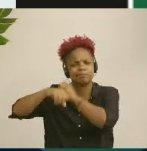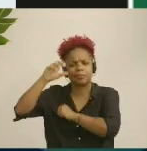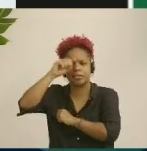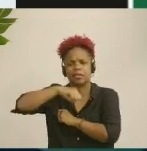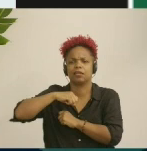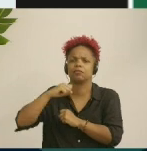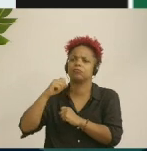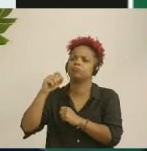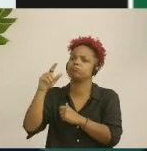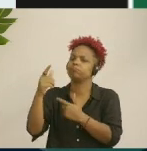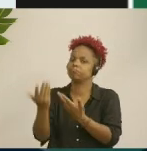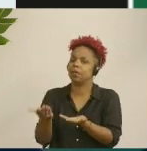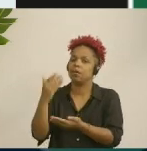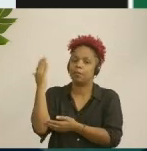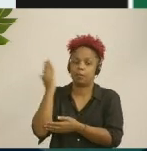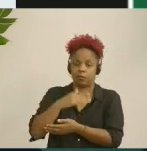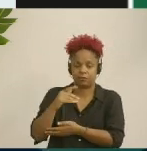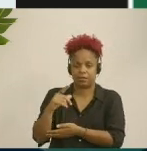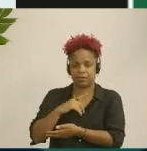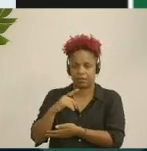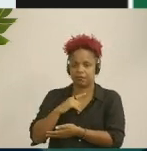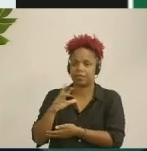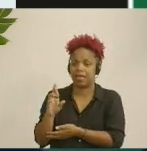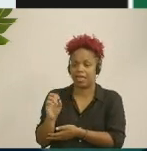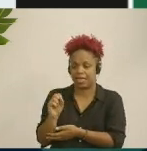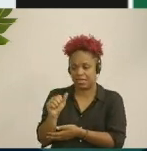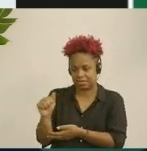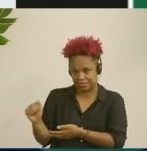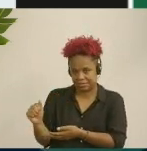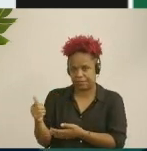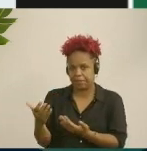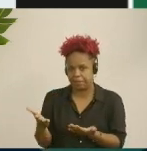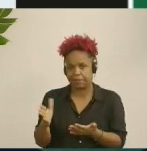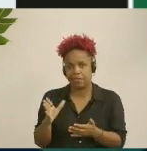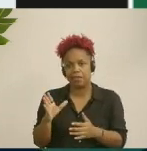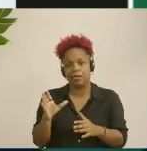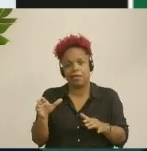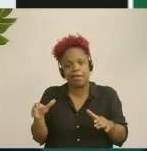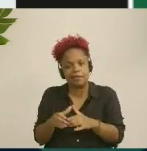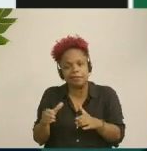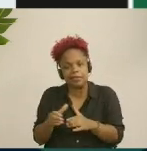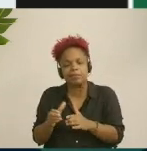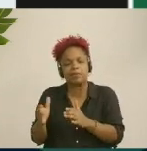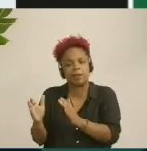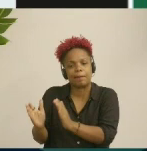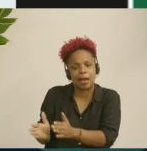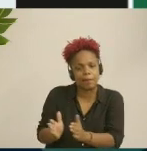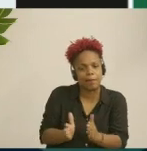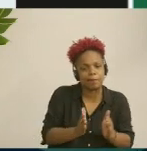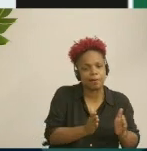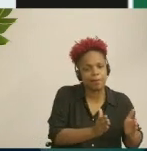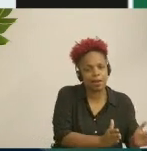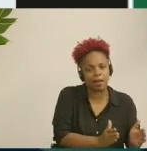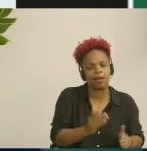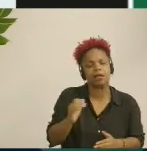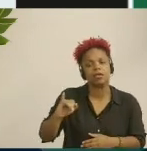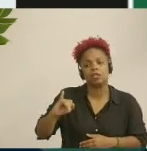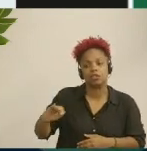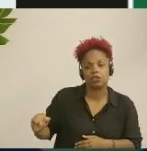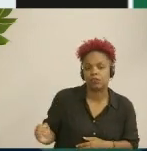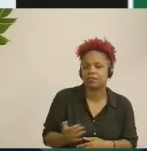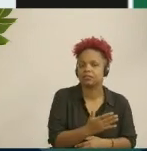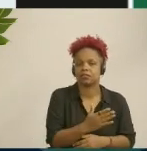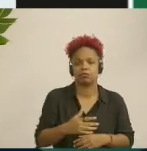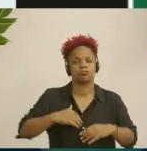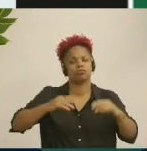also things like one-stop shops, every evidence synthesis in the world about the SDGs sitting in a database called Social Systems Evidence,